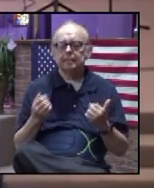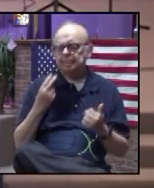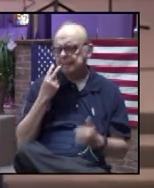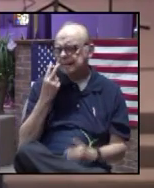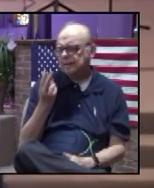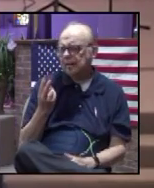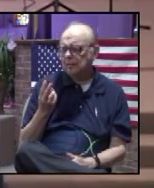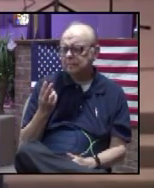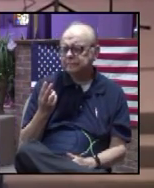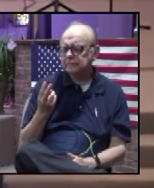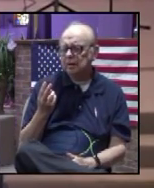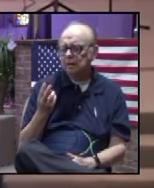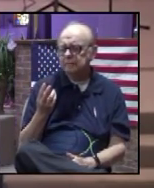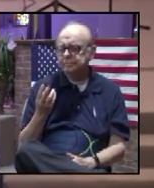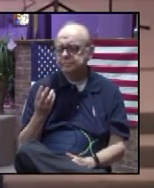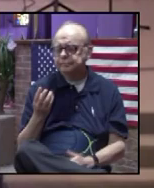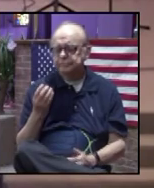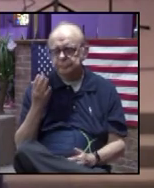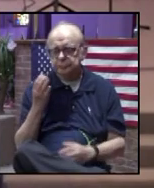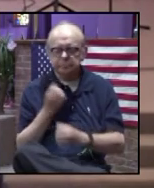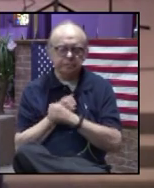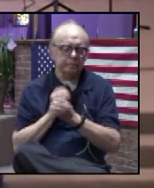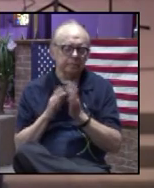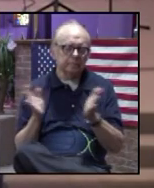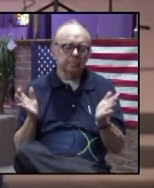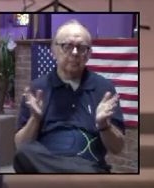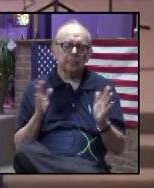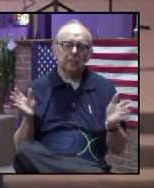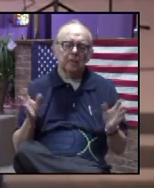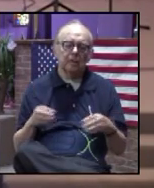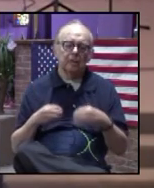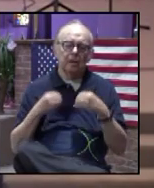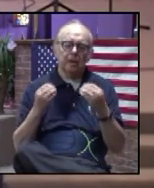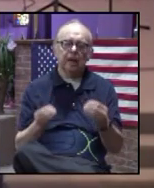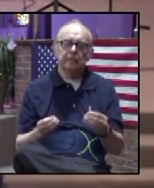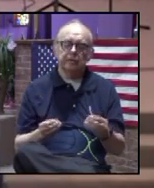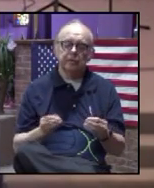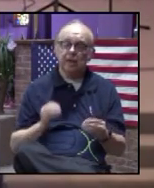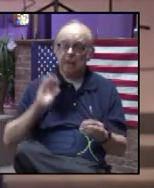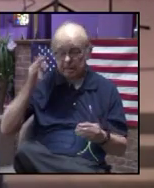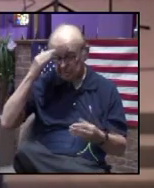see, he loved us so much that he gave us his Son.